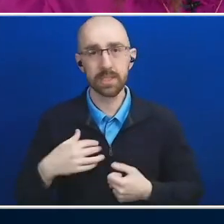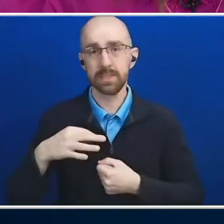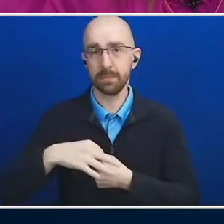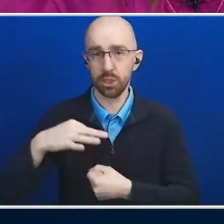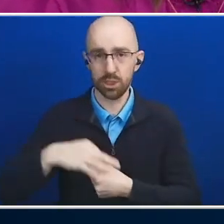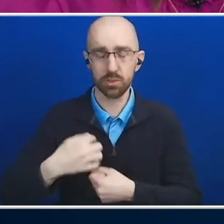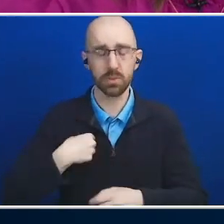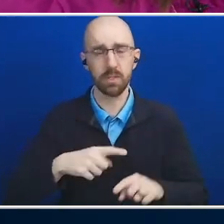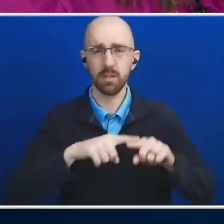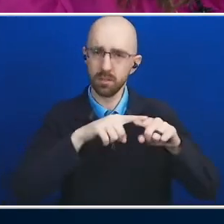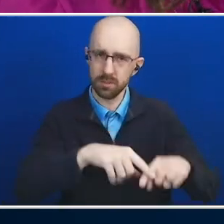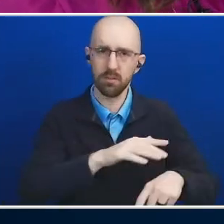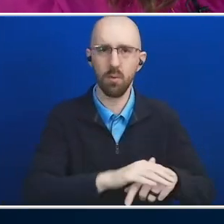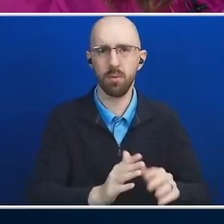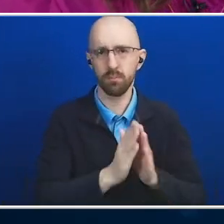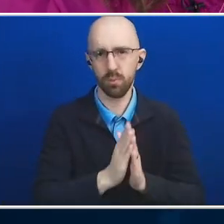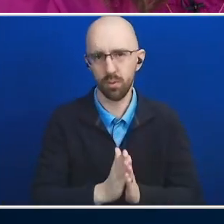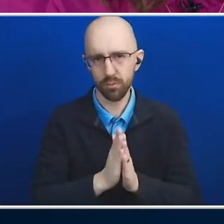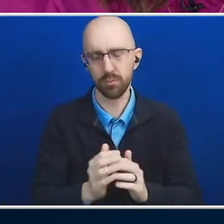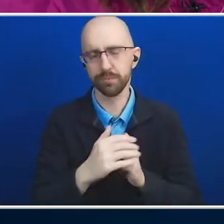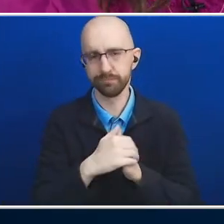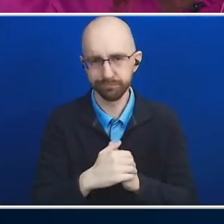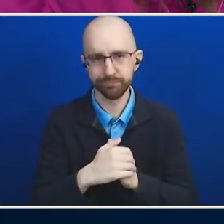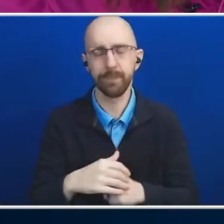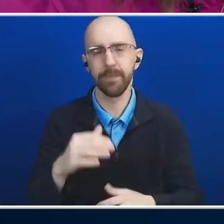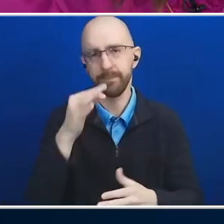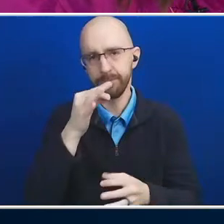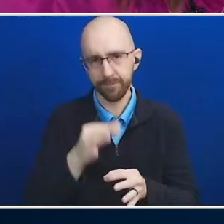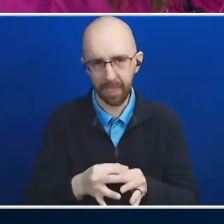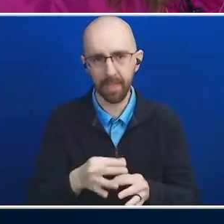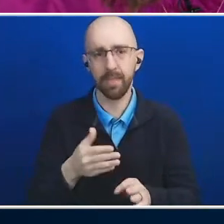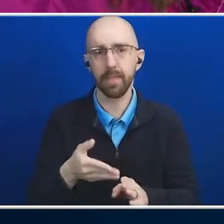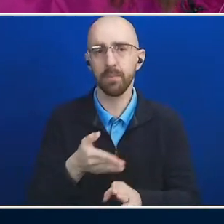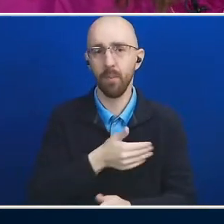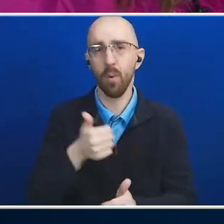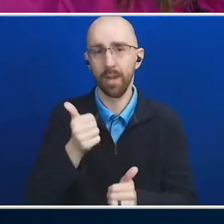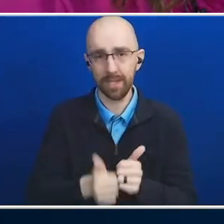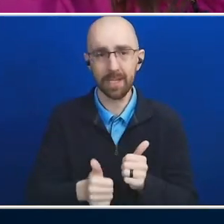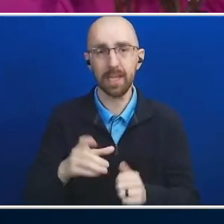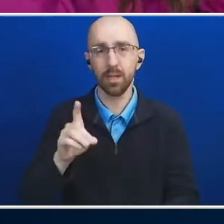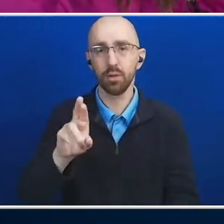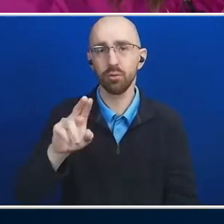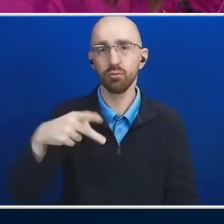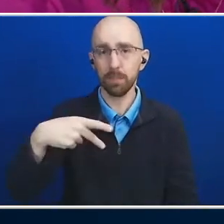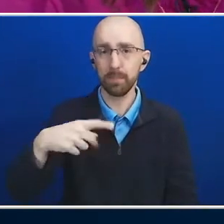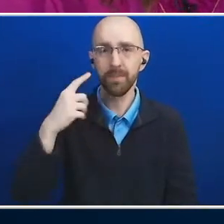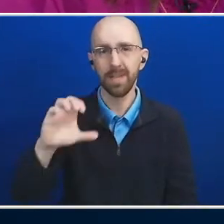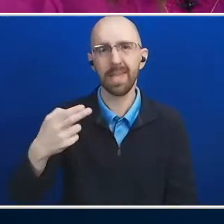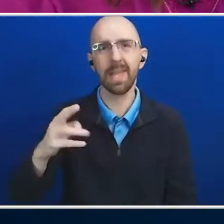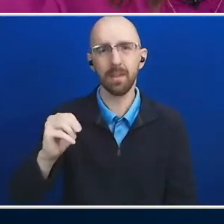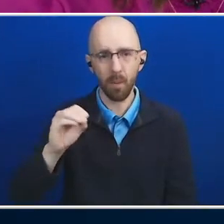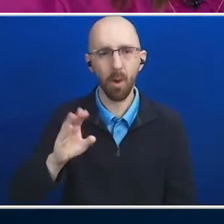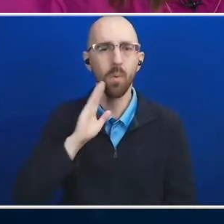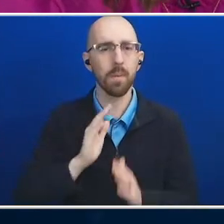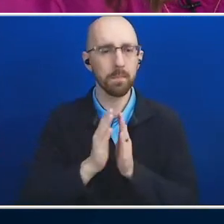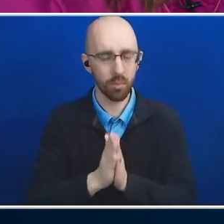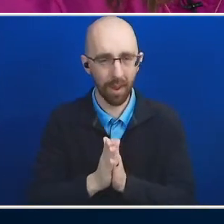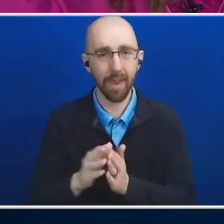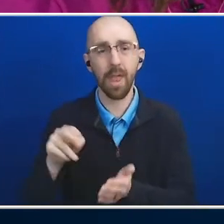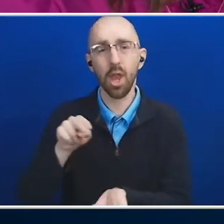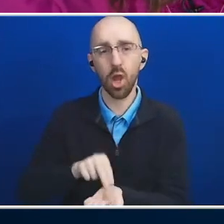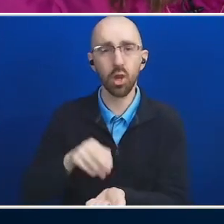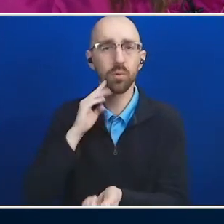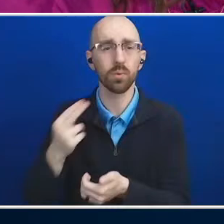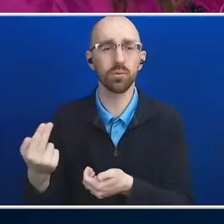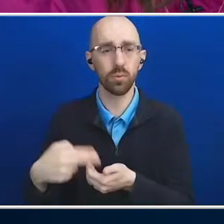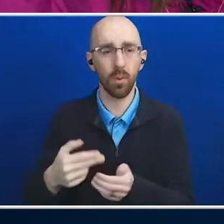prayer and our faith. And before each chemo drip, we would pray, and sometimes nurses would join us and just pray that God would mix in